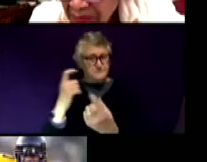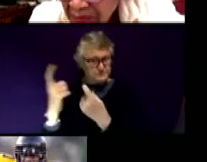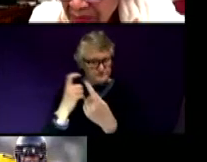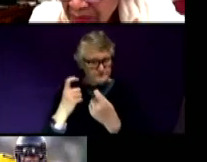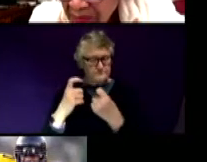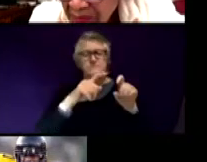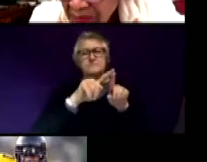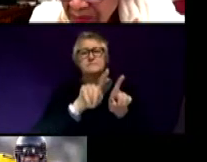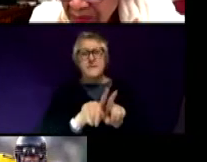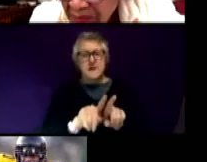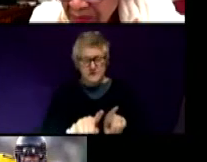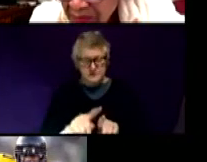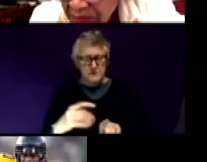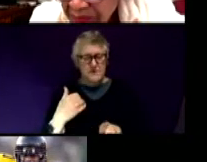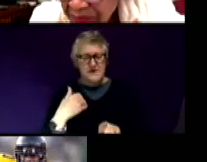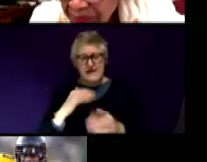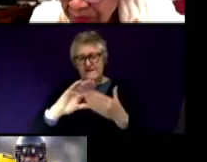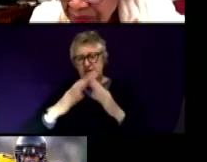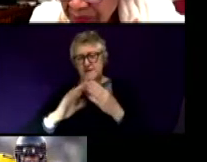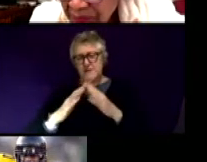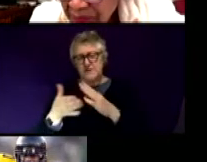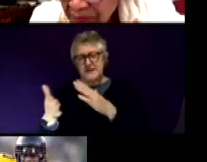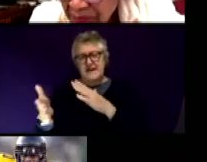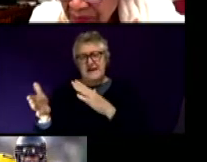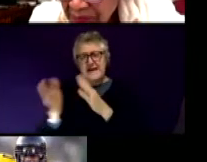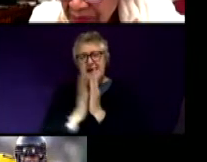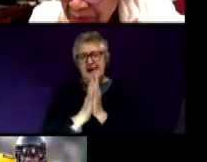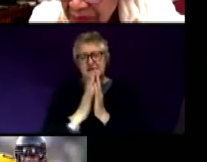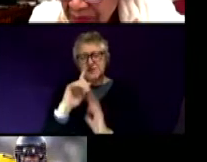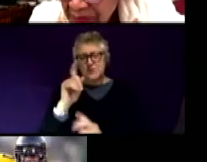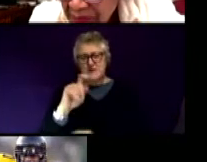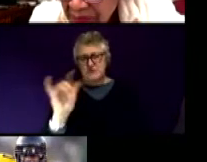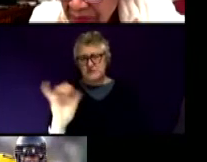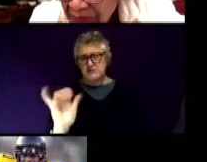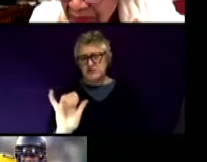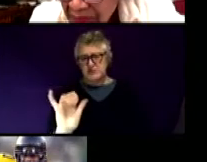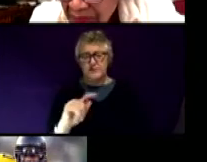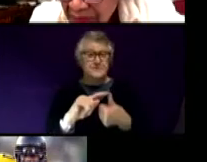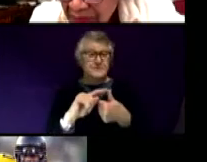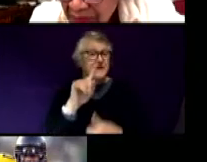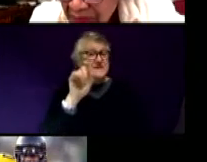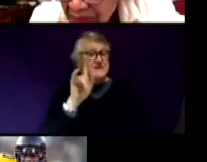community ask questions as well. But first, let's go with Zainab.